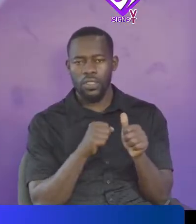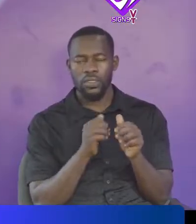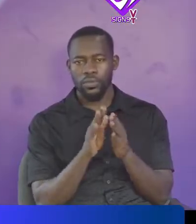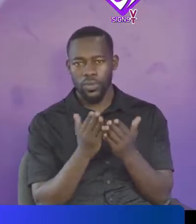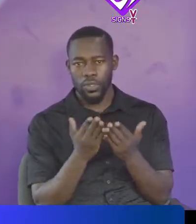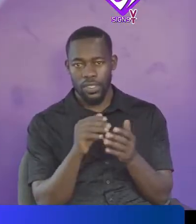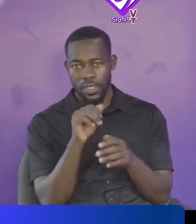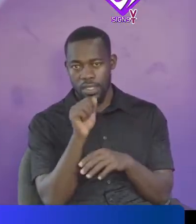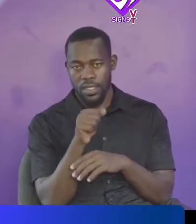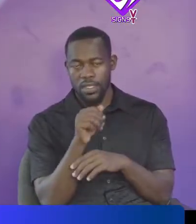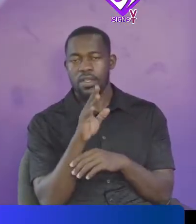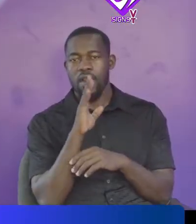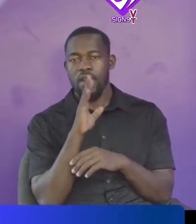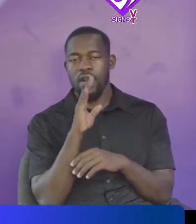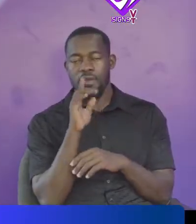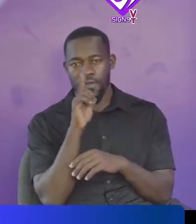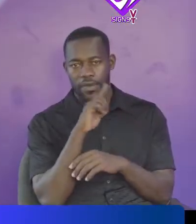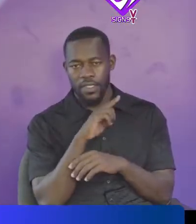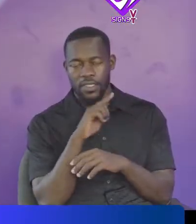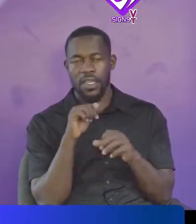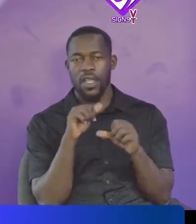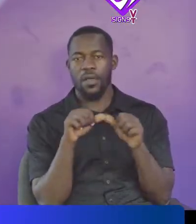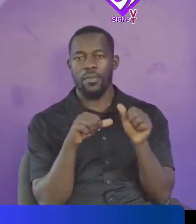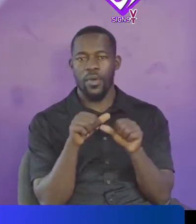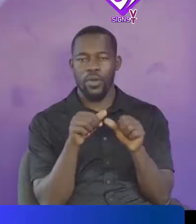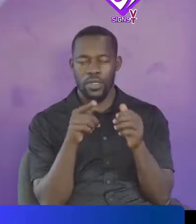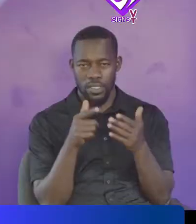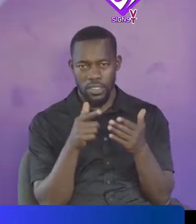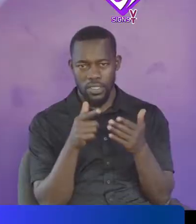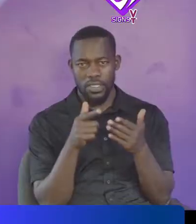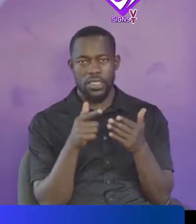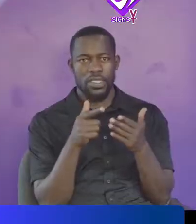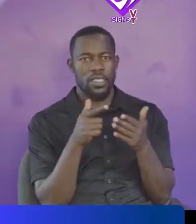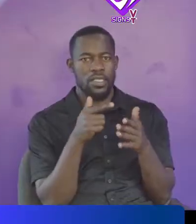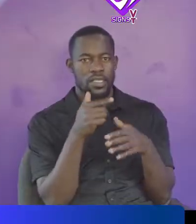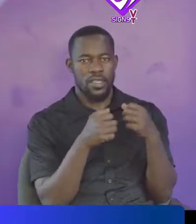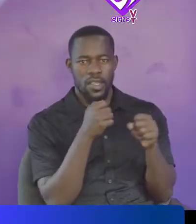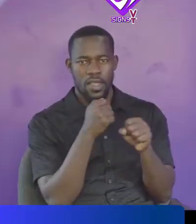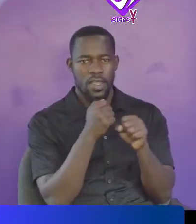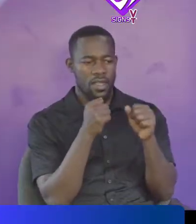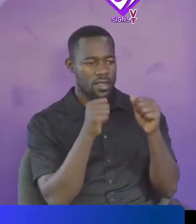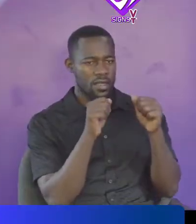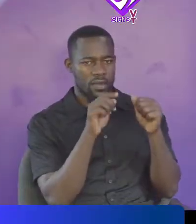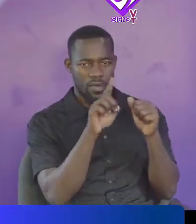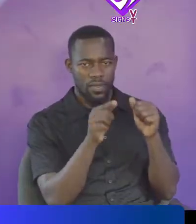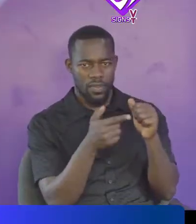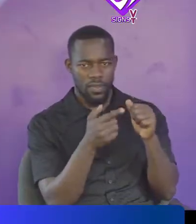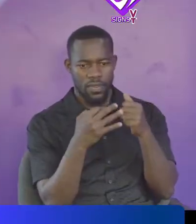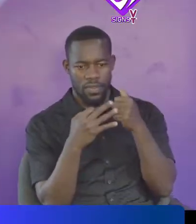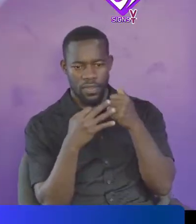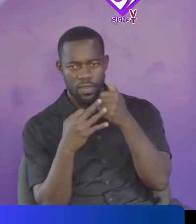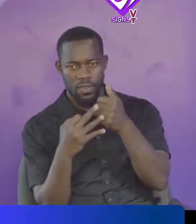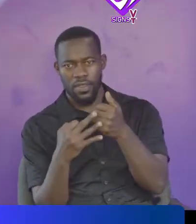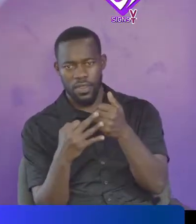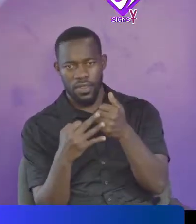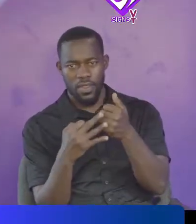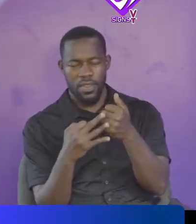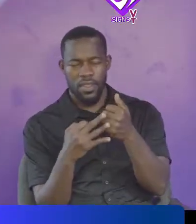about when Kenya became a protectorate from around the 1800s. Which are some of the oldest